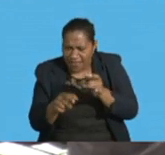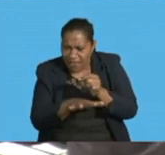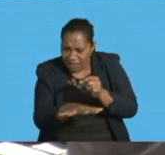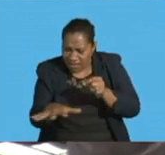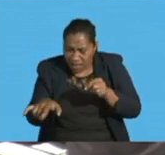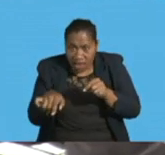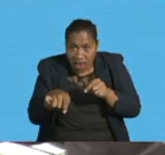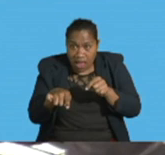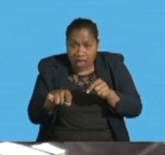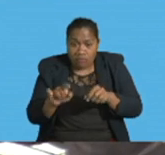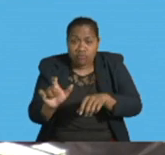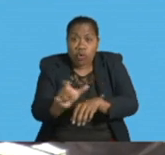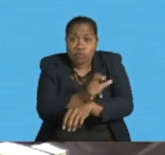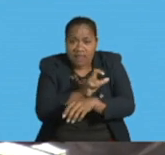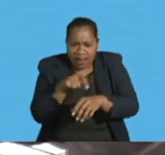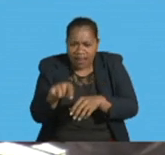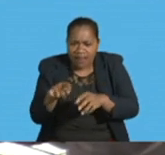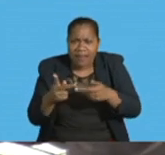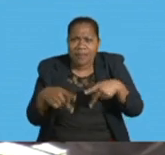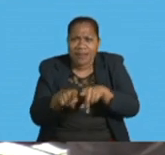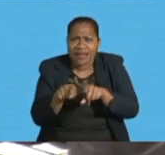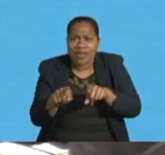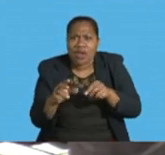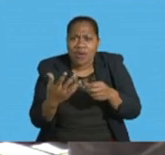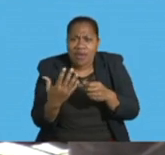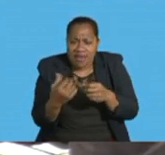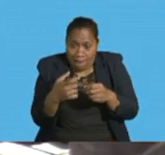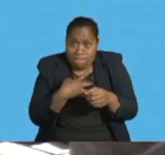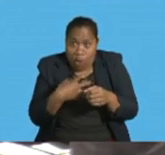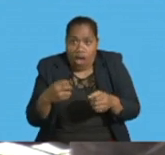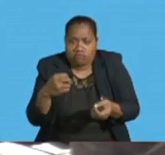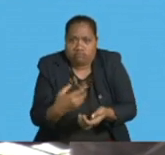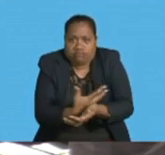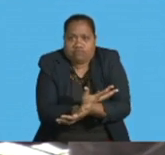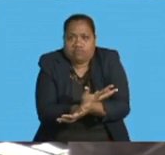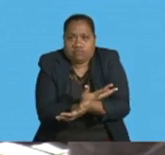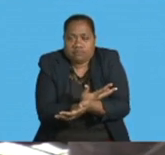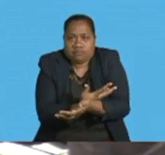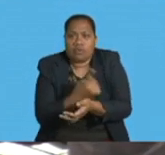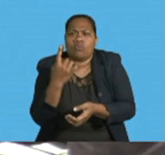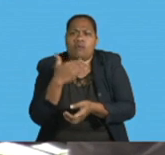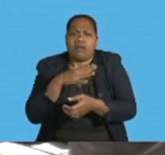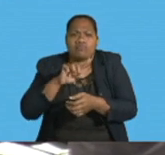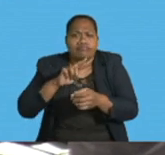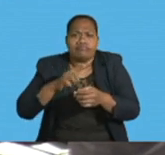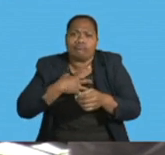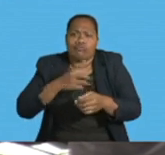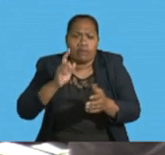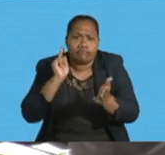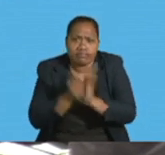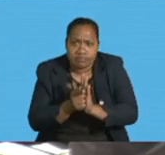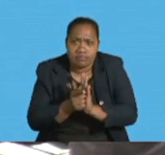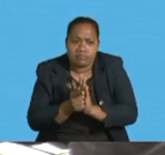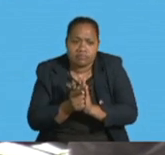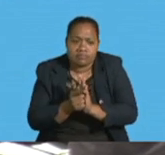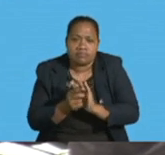This coastal vegetation squeezes the carbon far more effectively, up to 100 times faster and more permanently